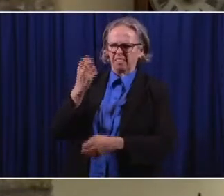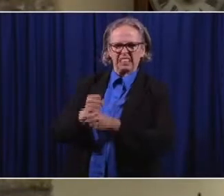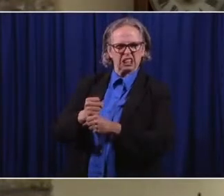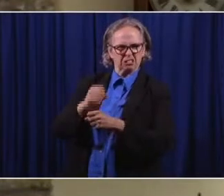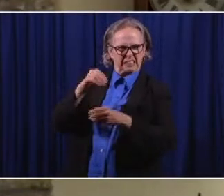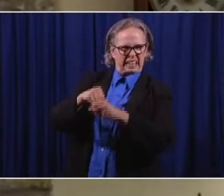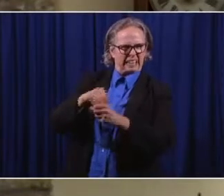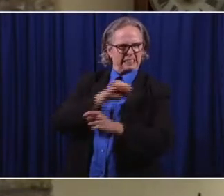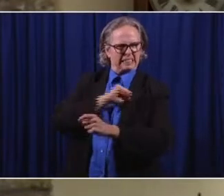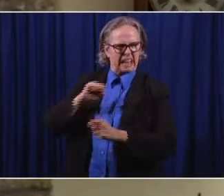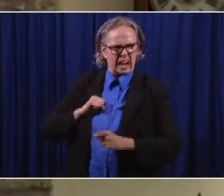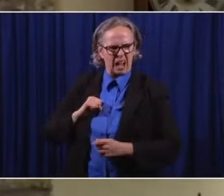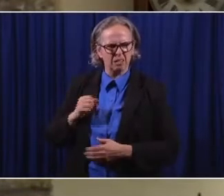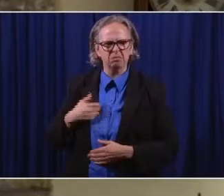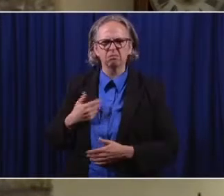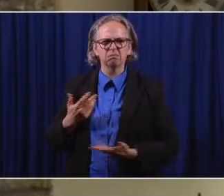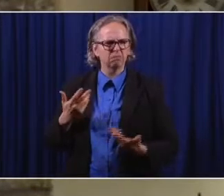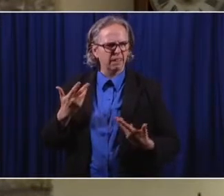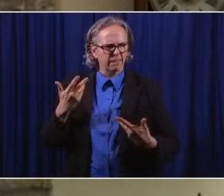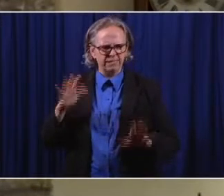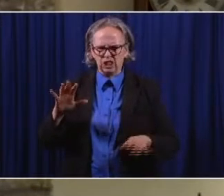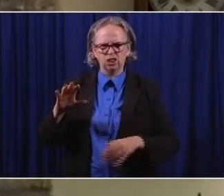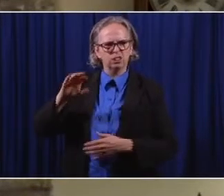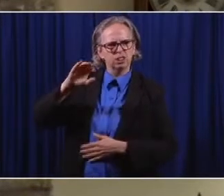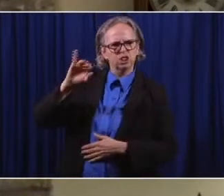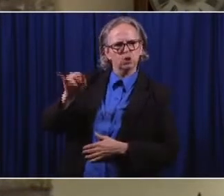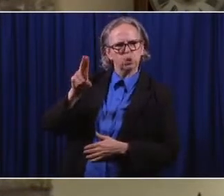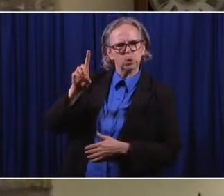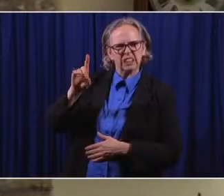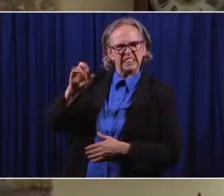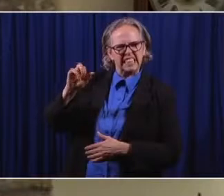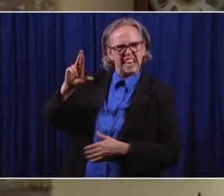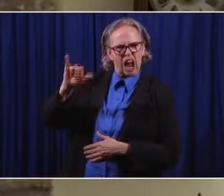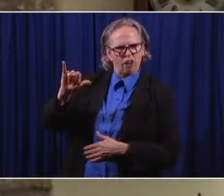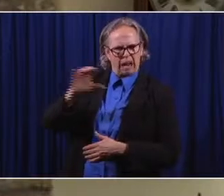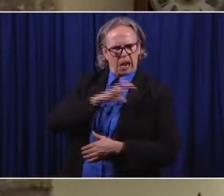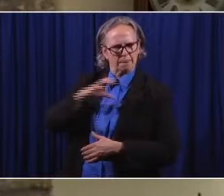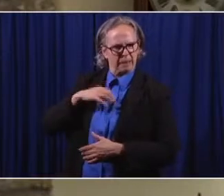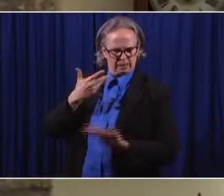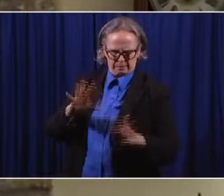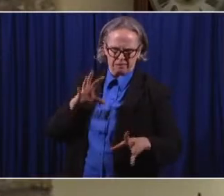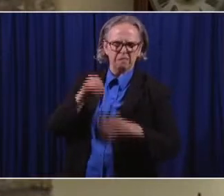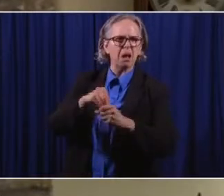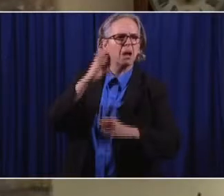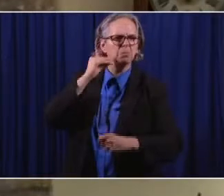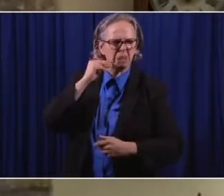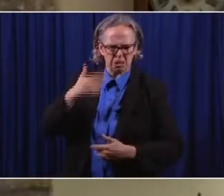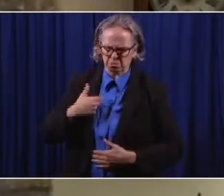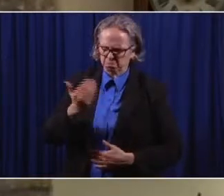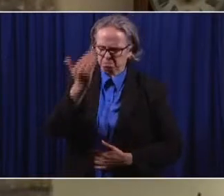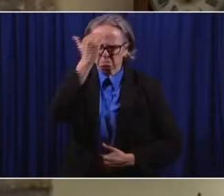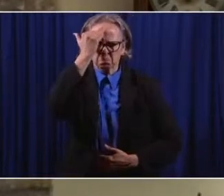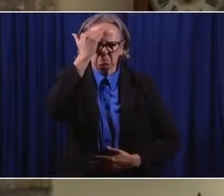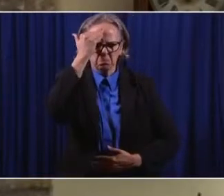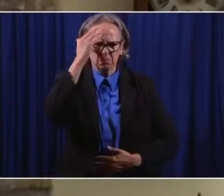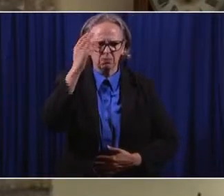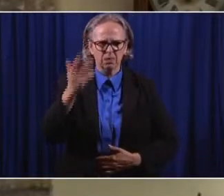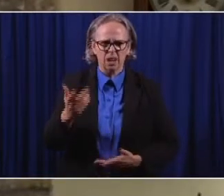Senate Judiciary Committee. Went through confirmations of two justices of the Supreme